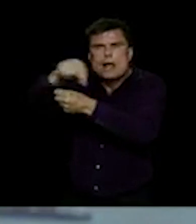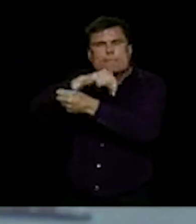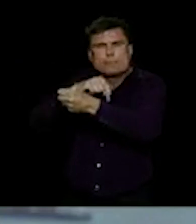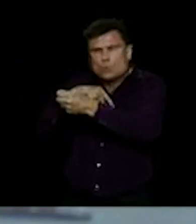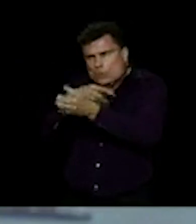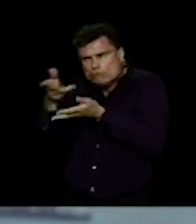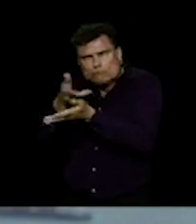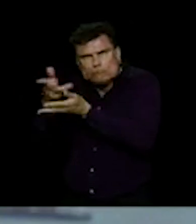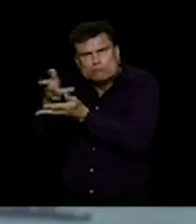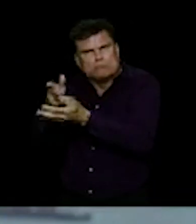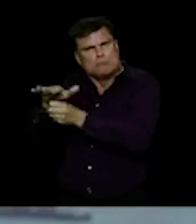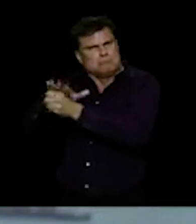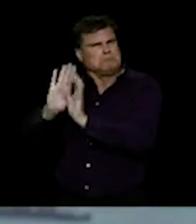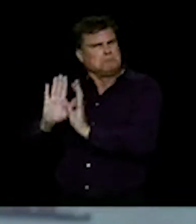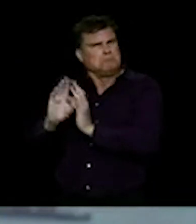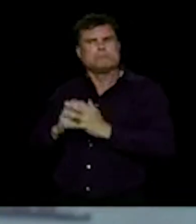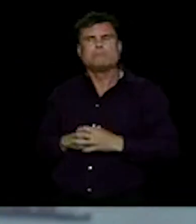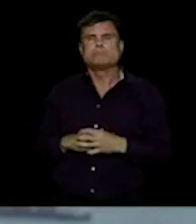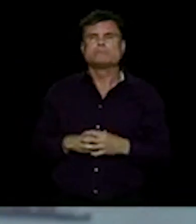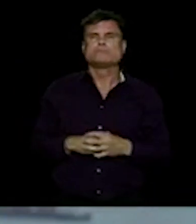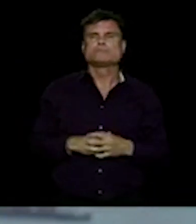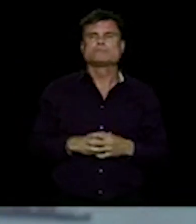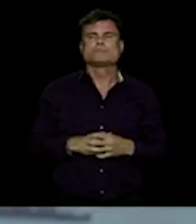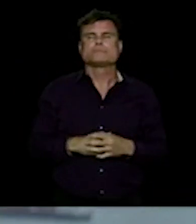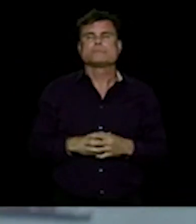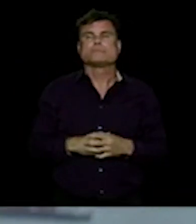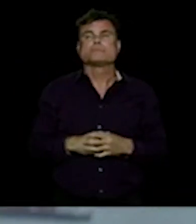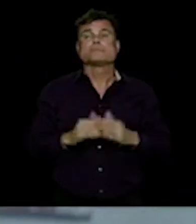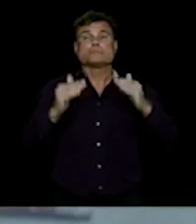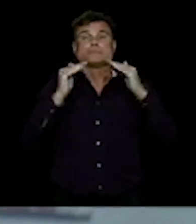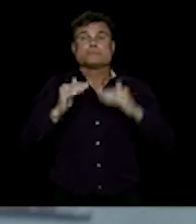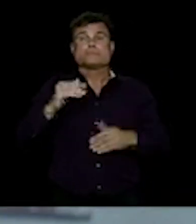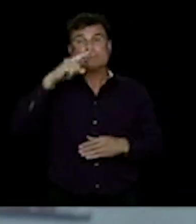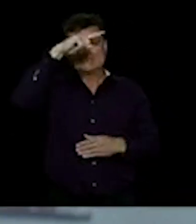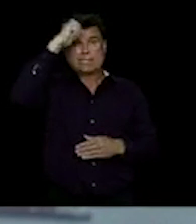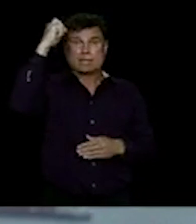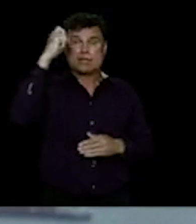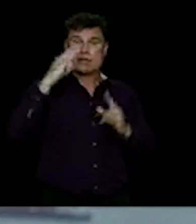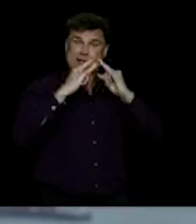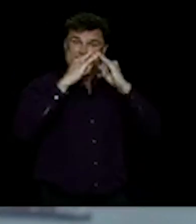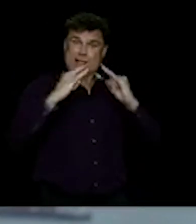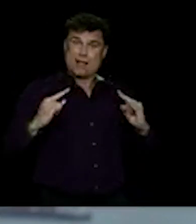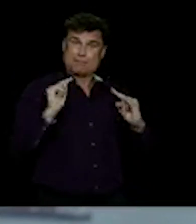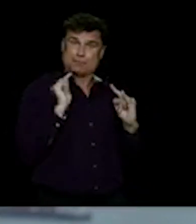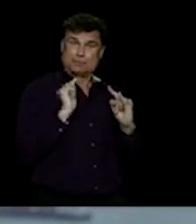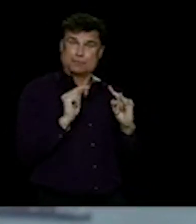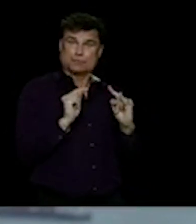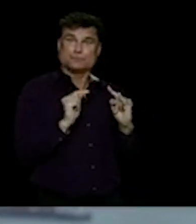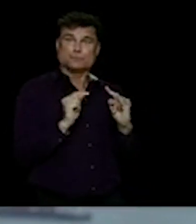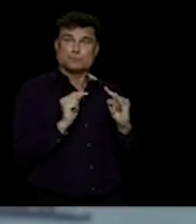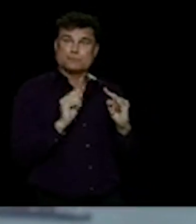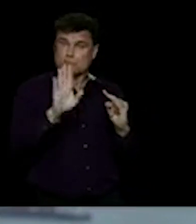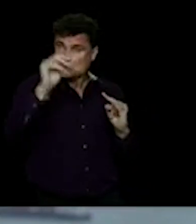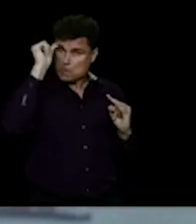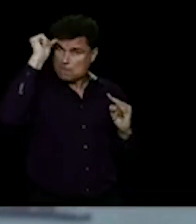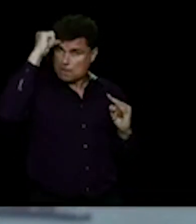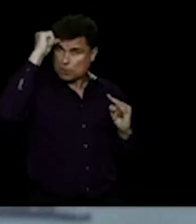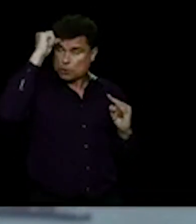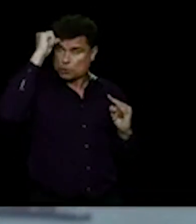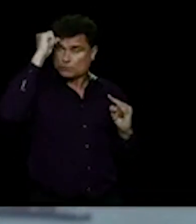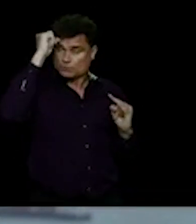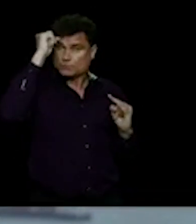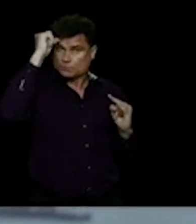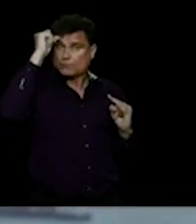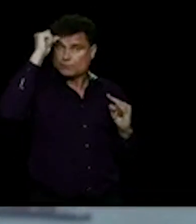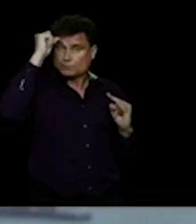really just wanted to get together. In terms of summer camps, so you will recall, and I know there's been quite a